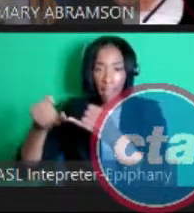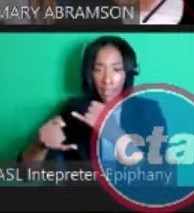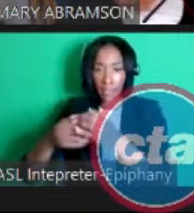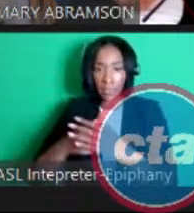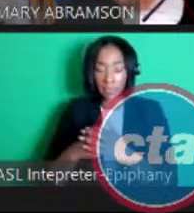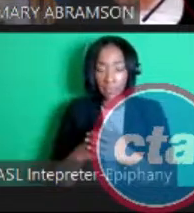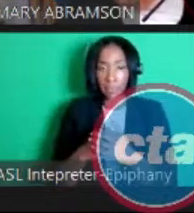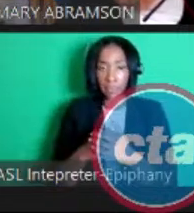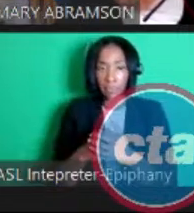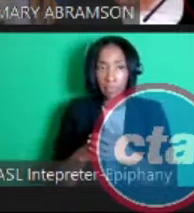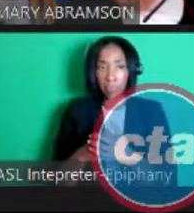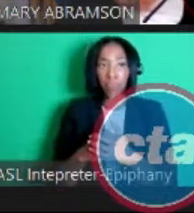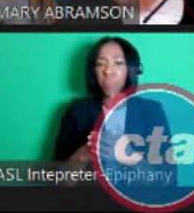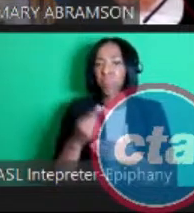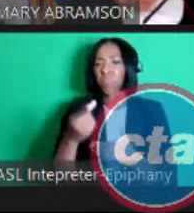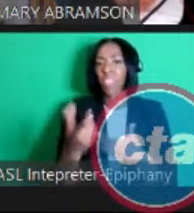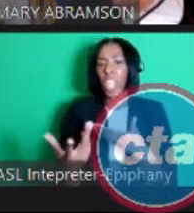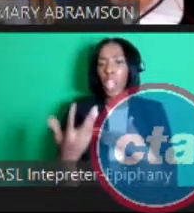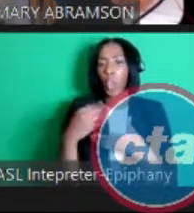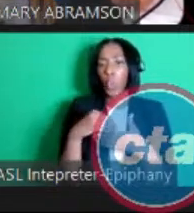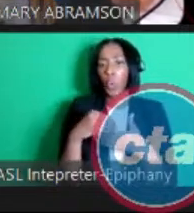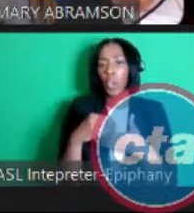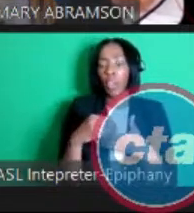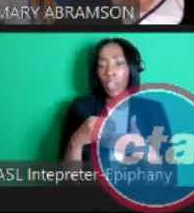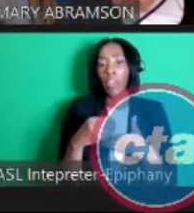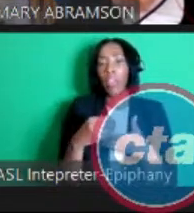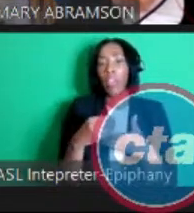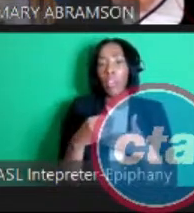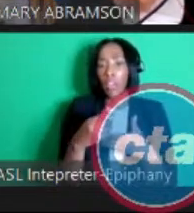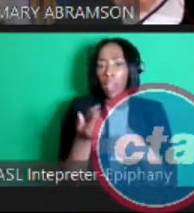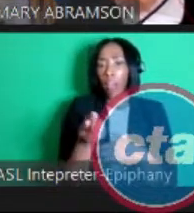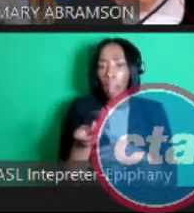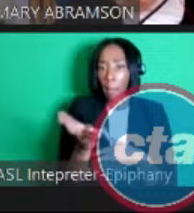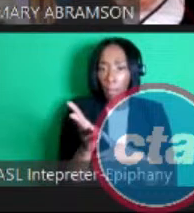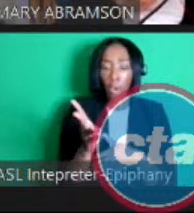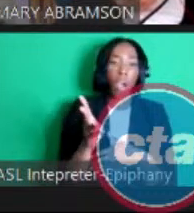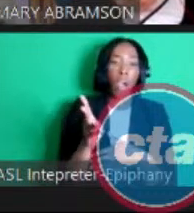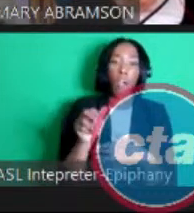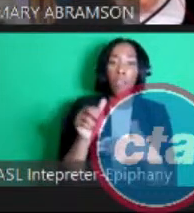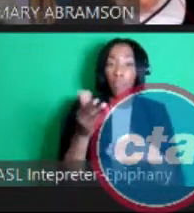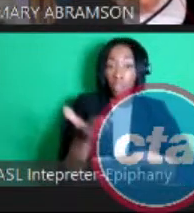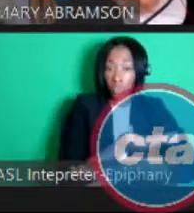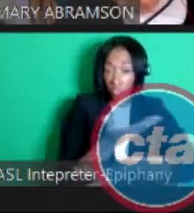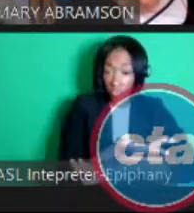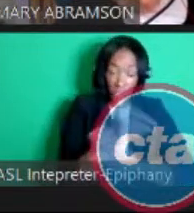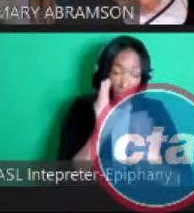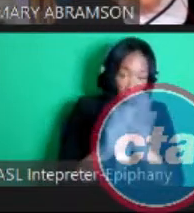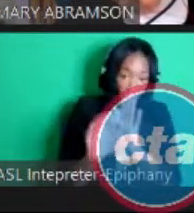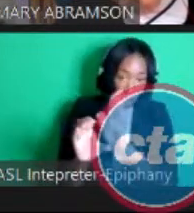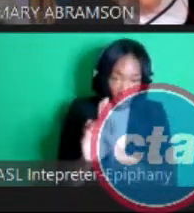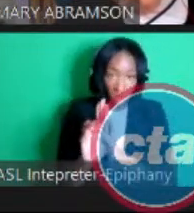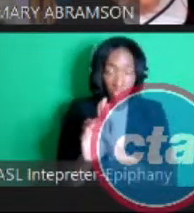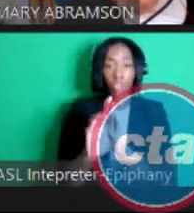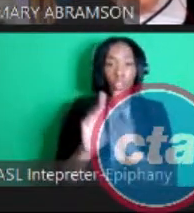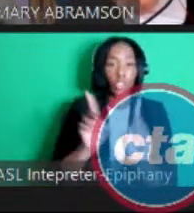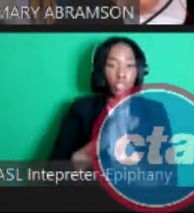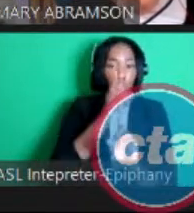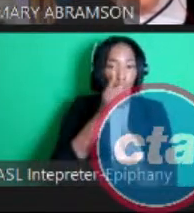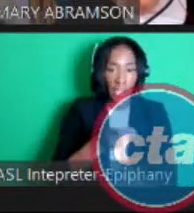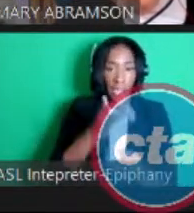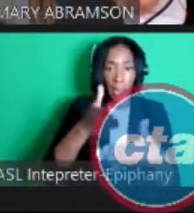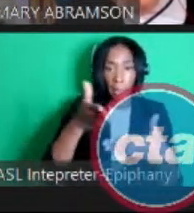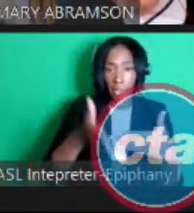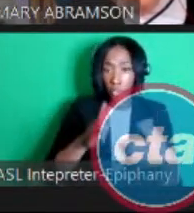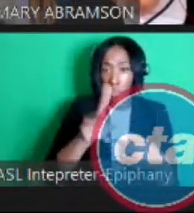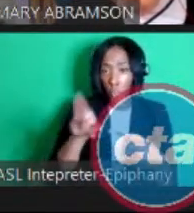And we just included a couple of renderings of the station. It is well under construction, targeting completion later